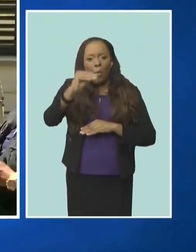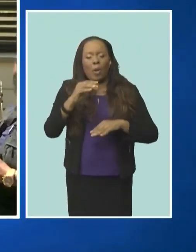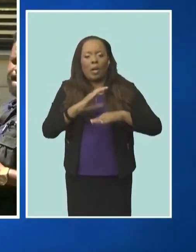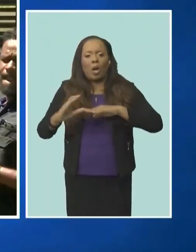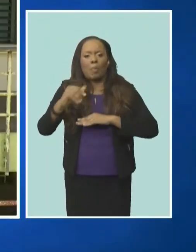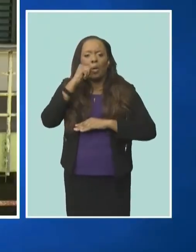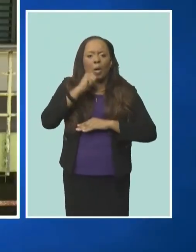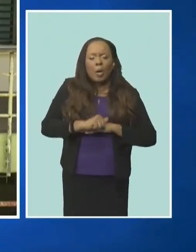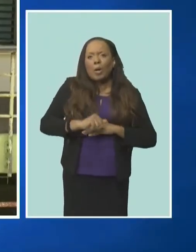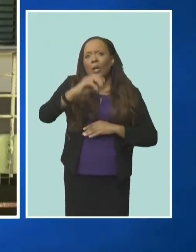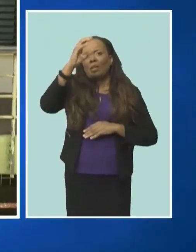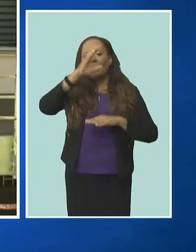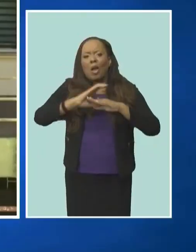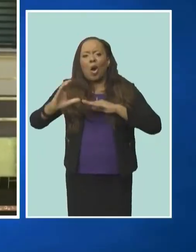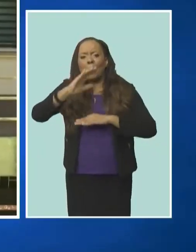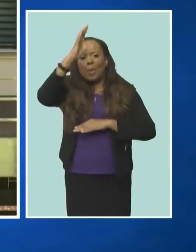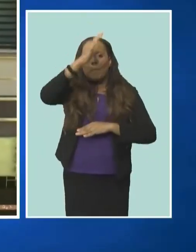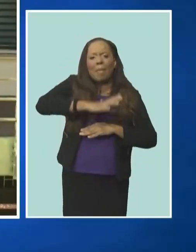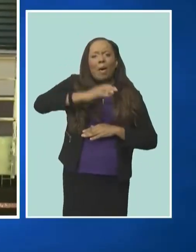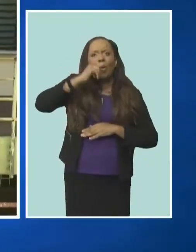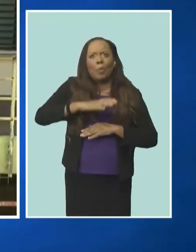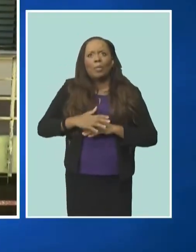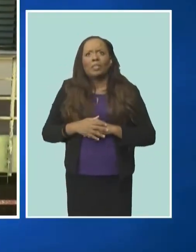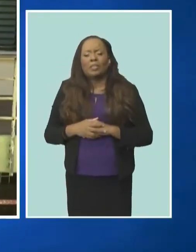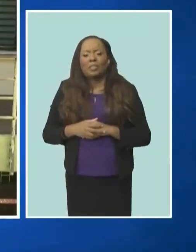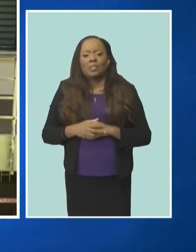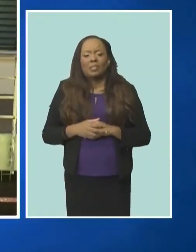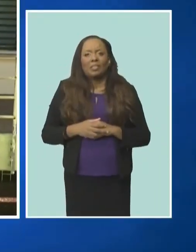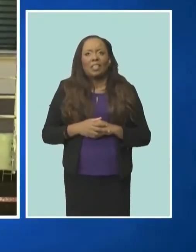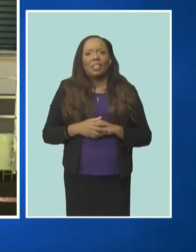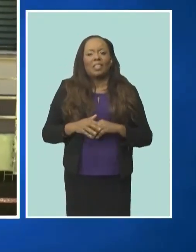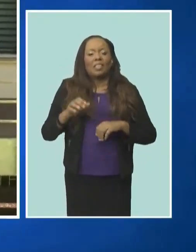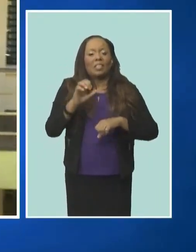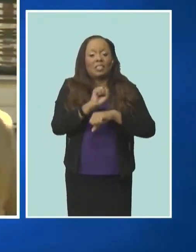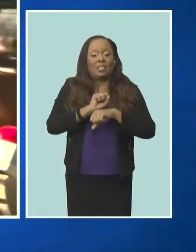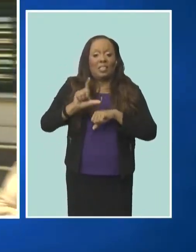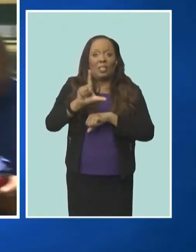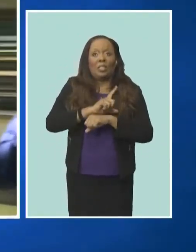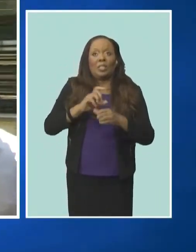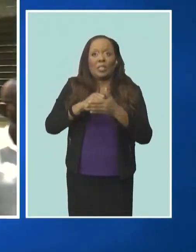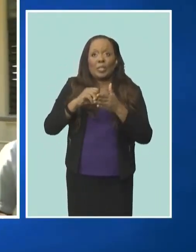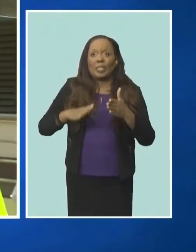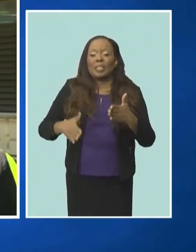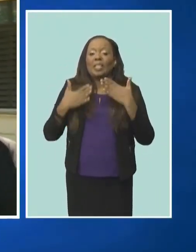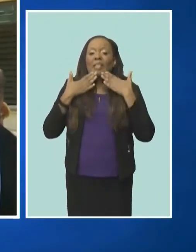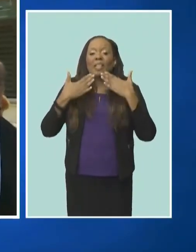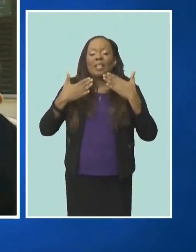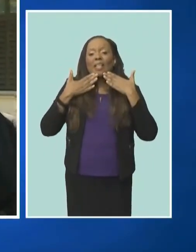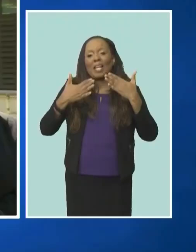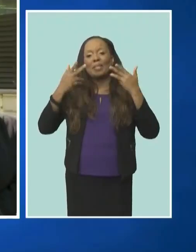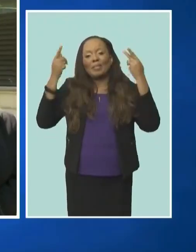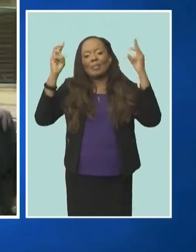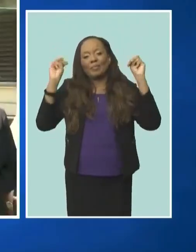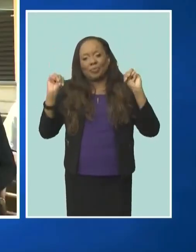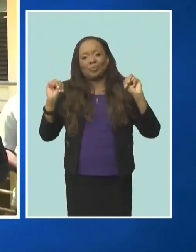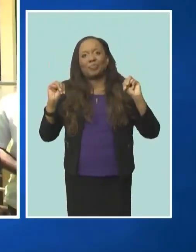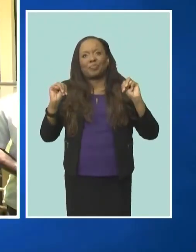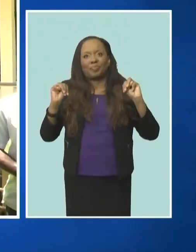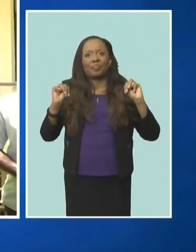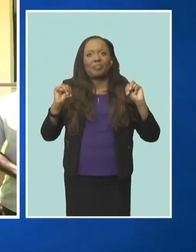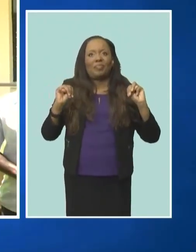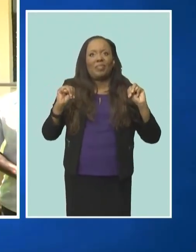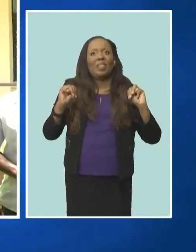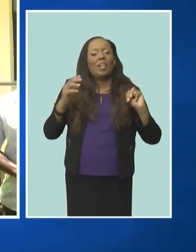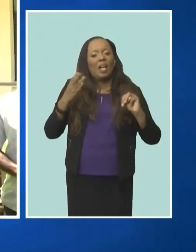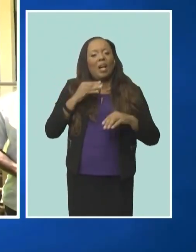Caribbean woman. St. Lucian student Cleanus Jules is thanking Prime Minister Motley and all the partners that made the Jamboree